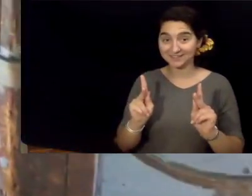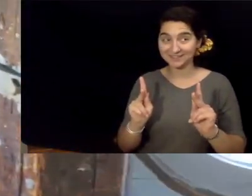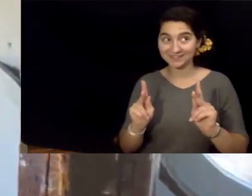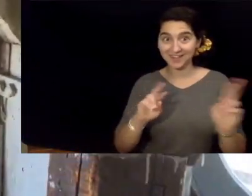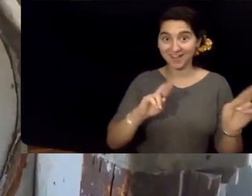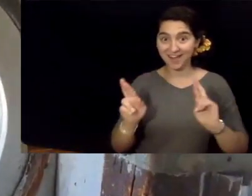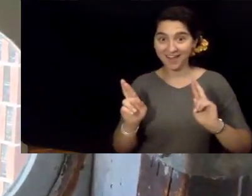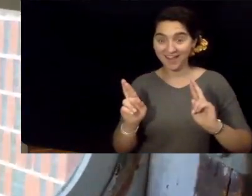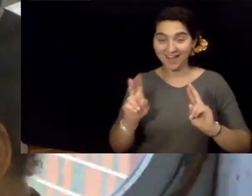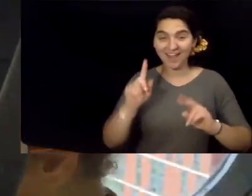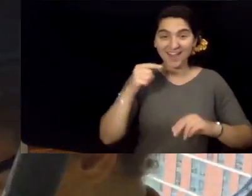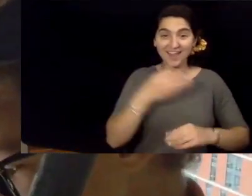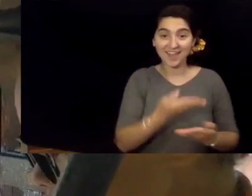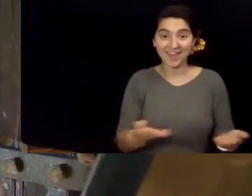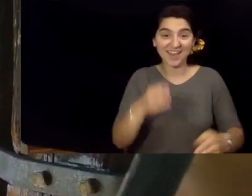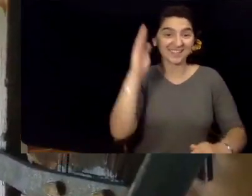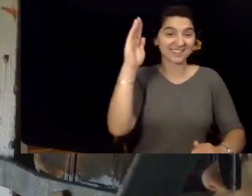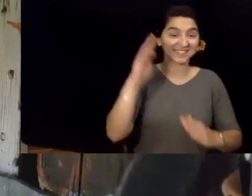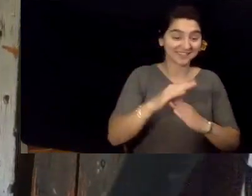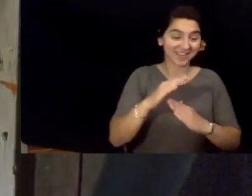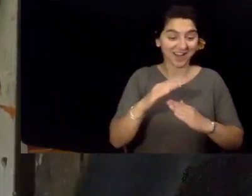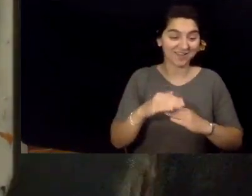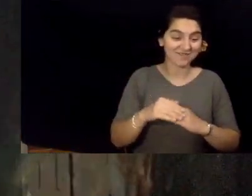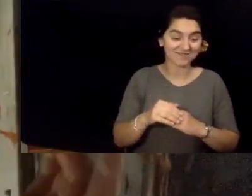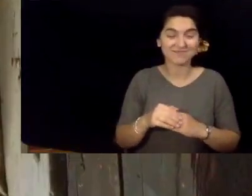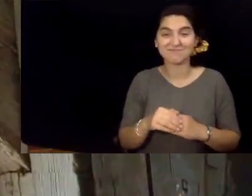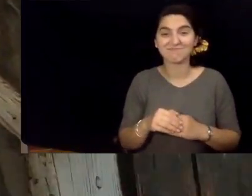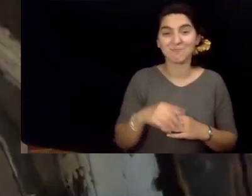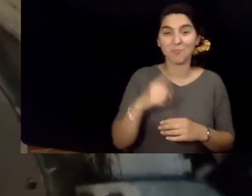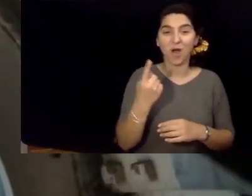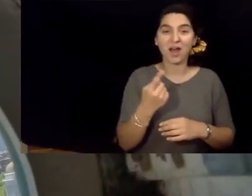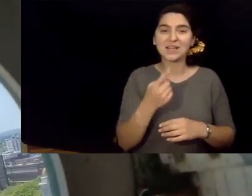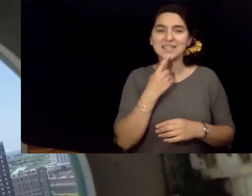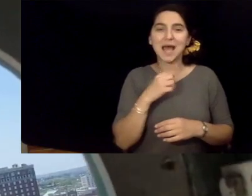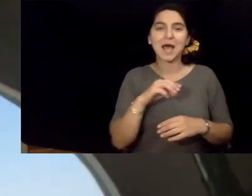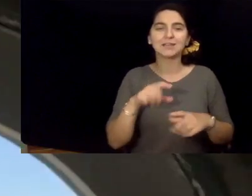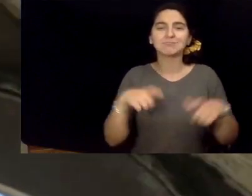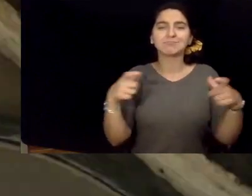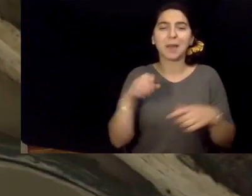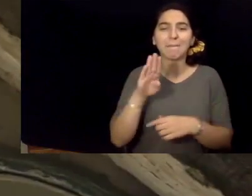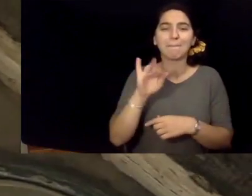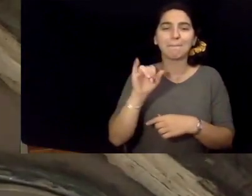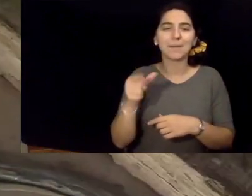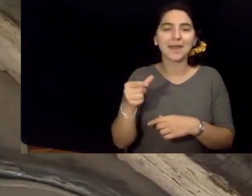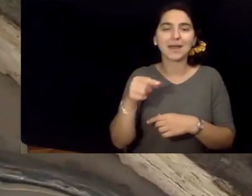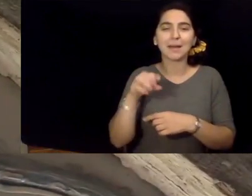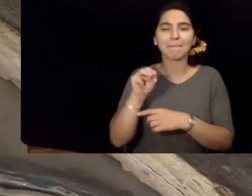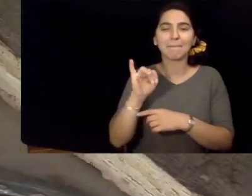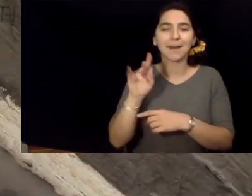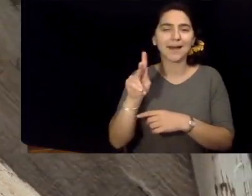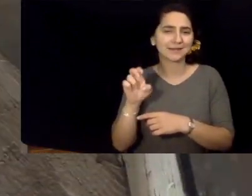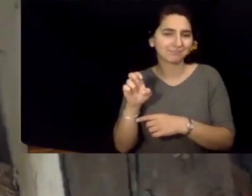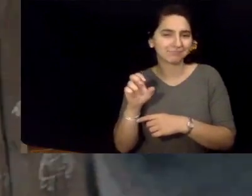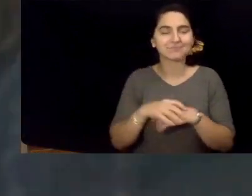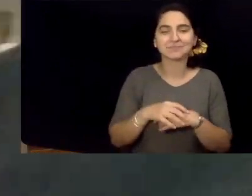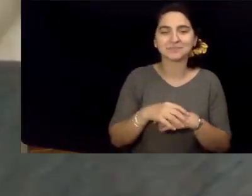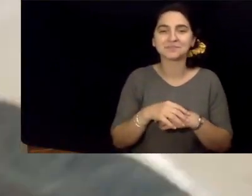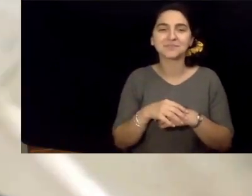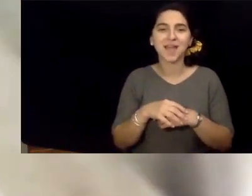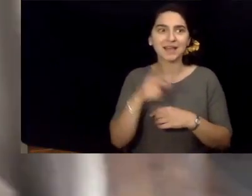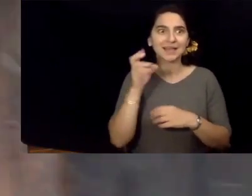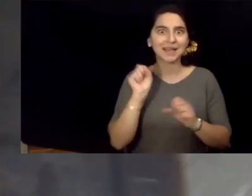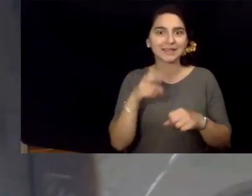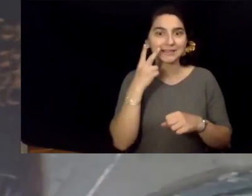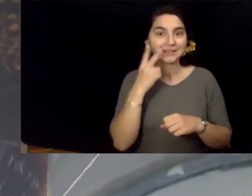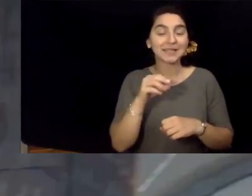Okay, we're back, and here is the top one. This is Big Mike. Here